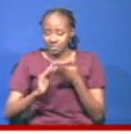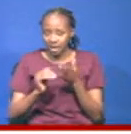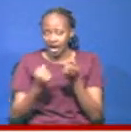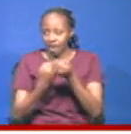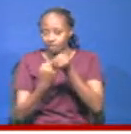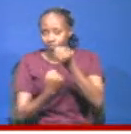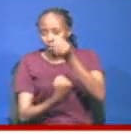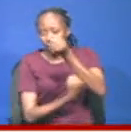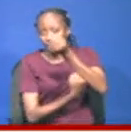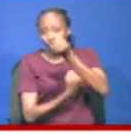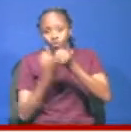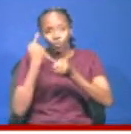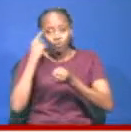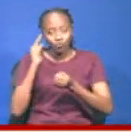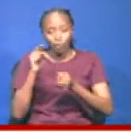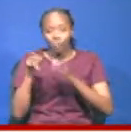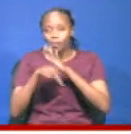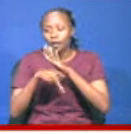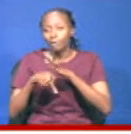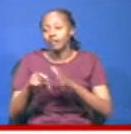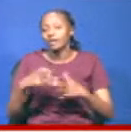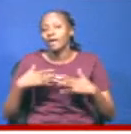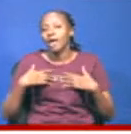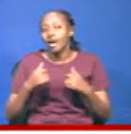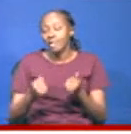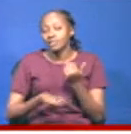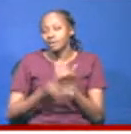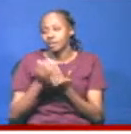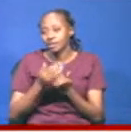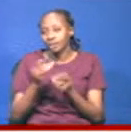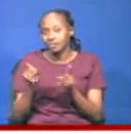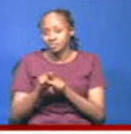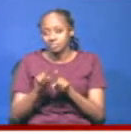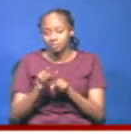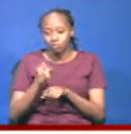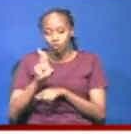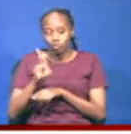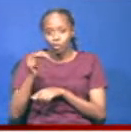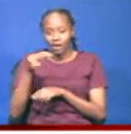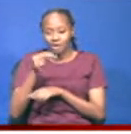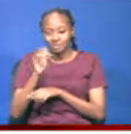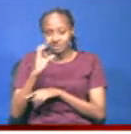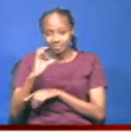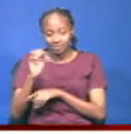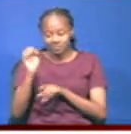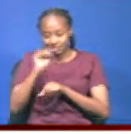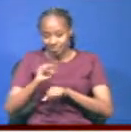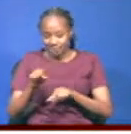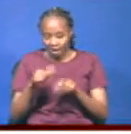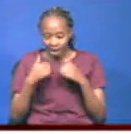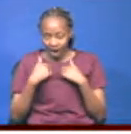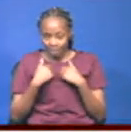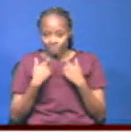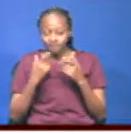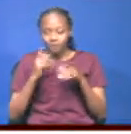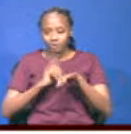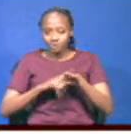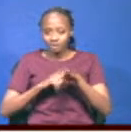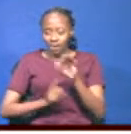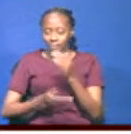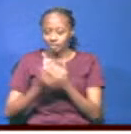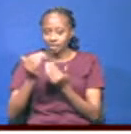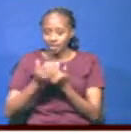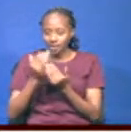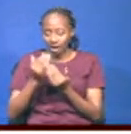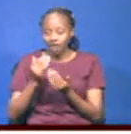care and universal health coverage. We must take care of our health workers just as they take care of us, with